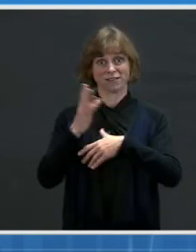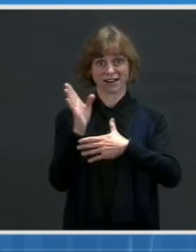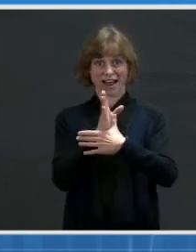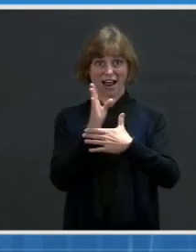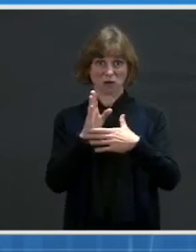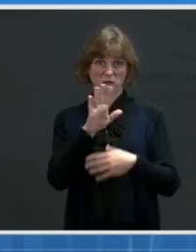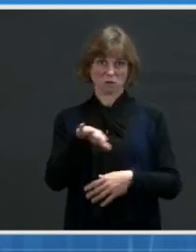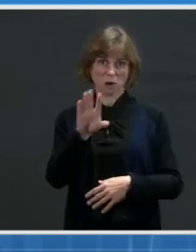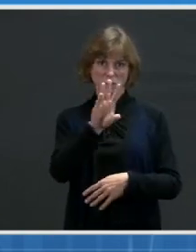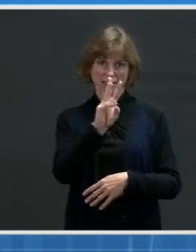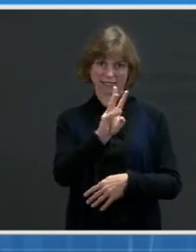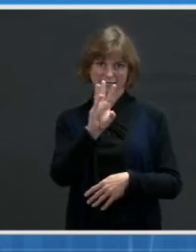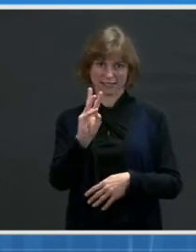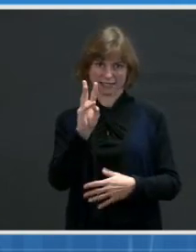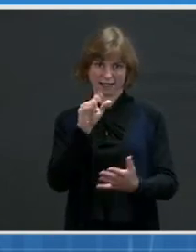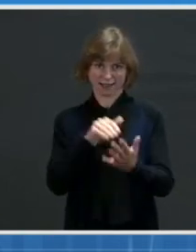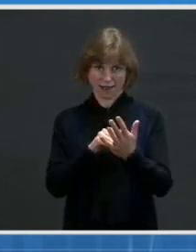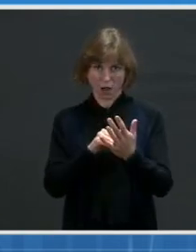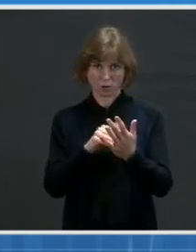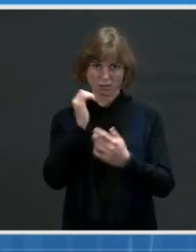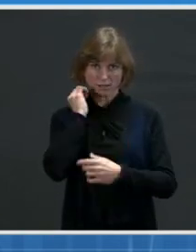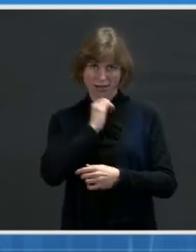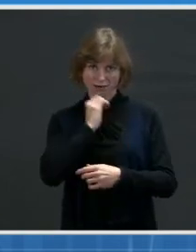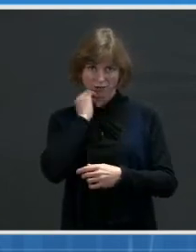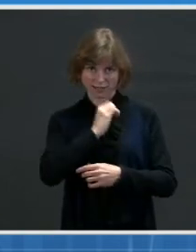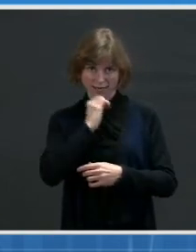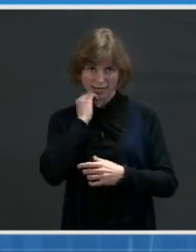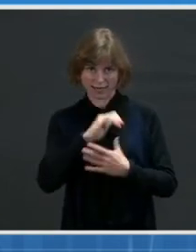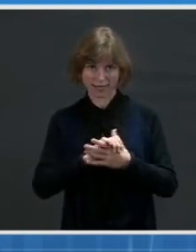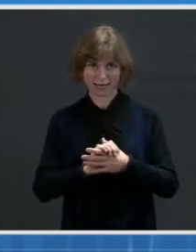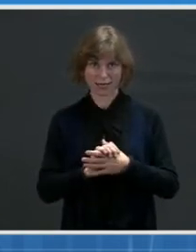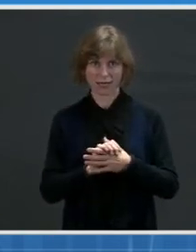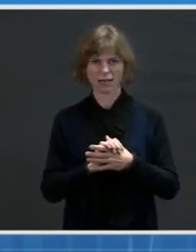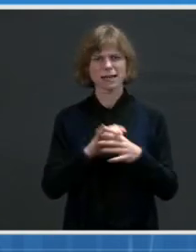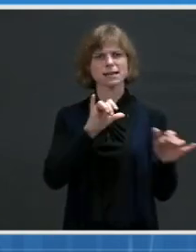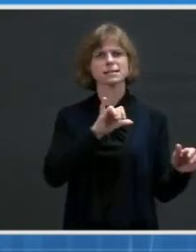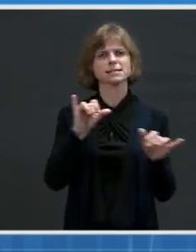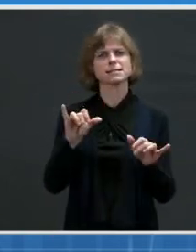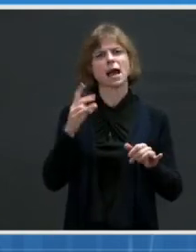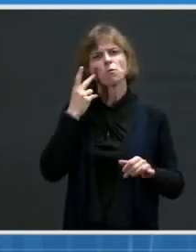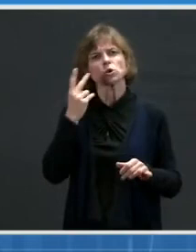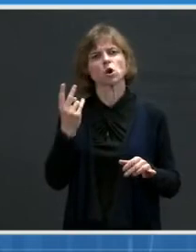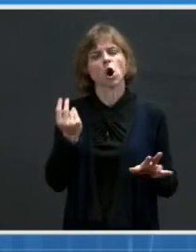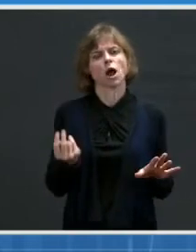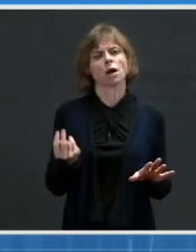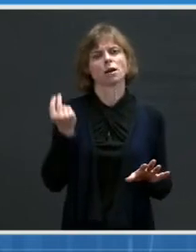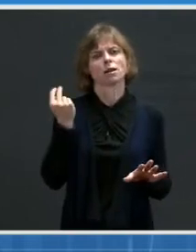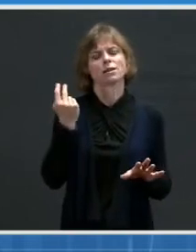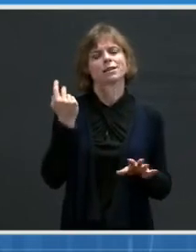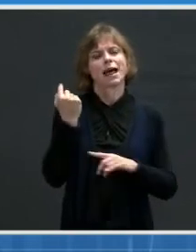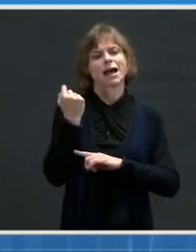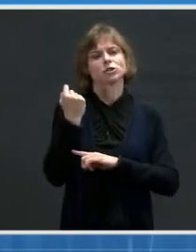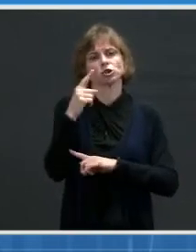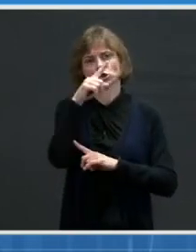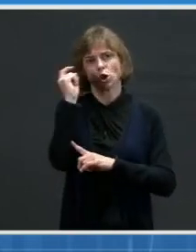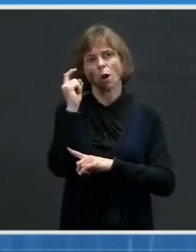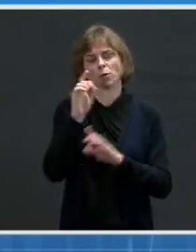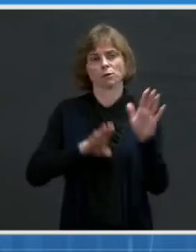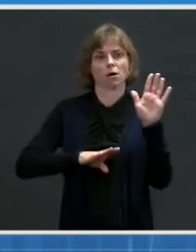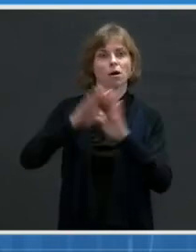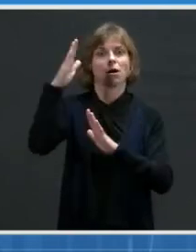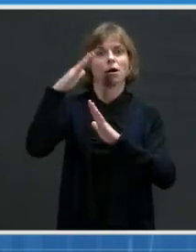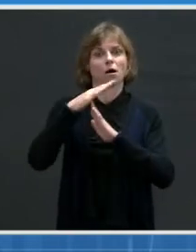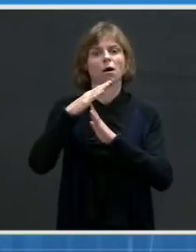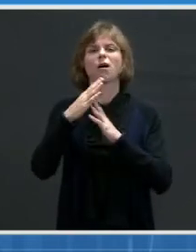approximately 66,000 cases per day, is similar to that seen during last summer's peak. Cases remain